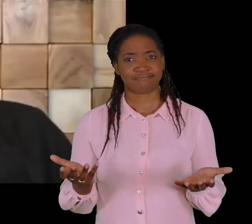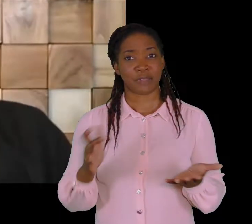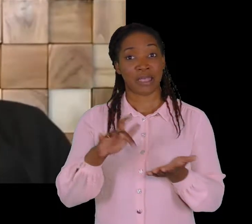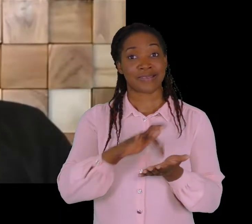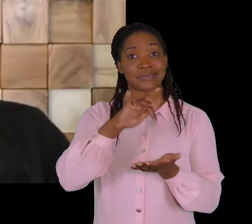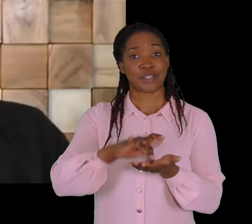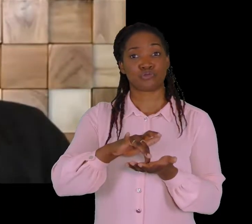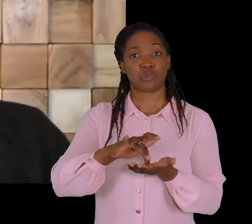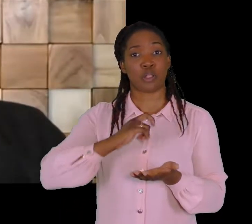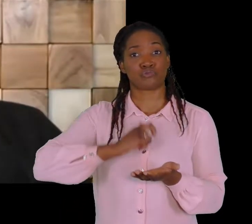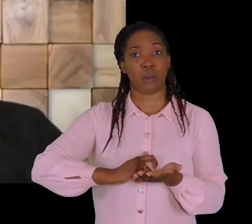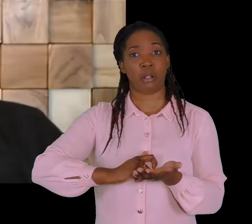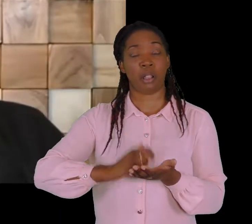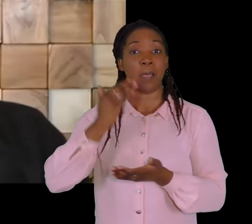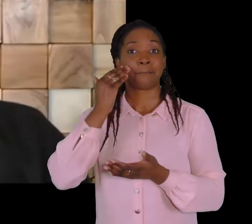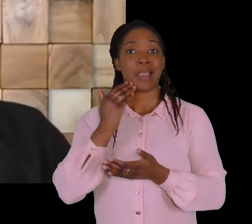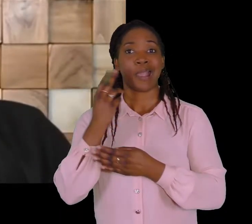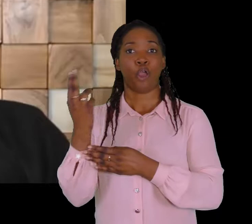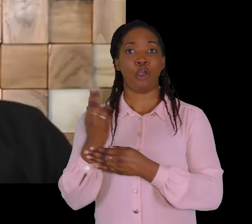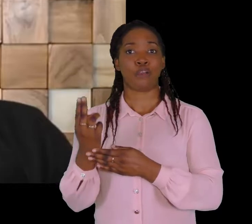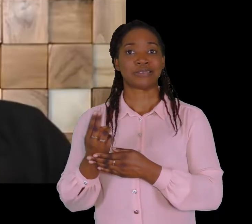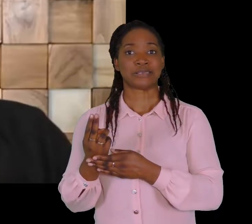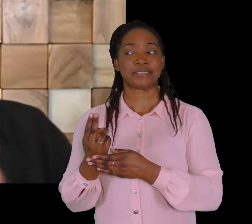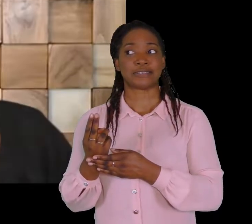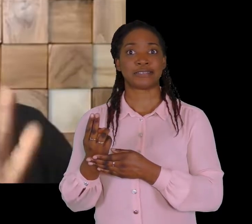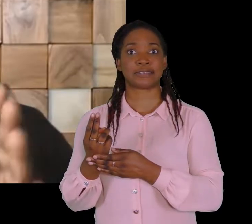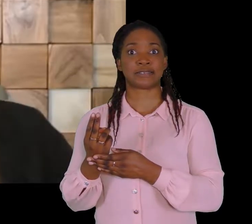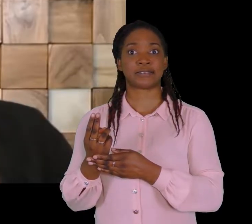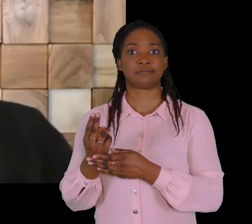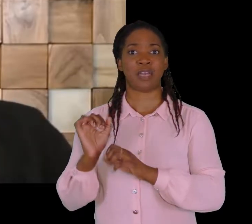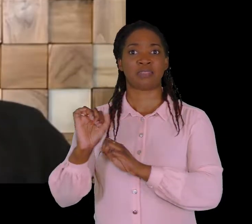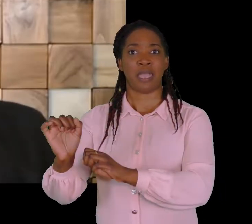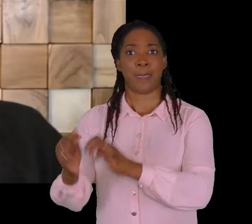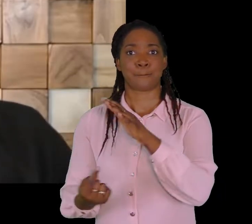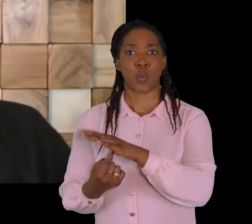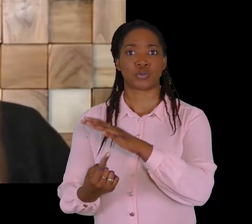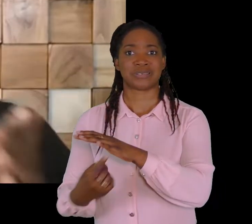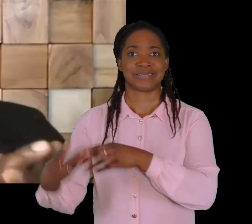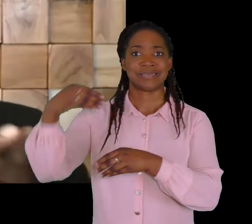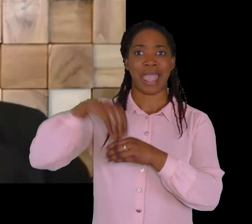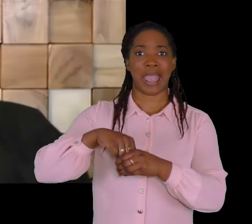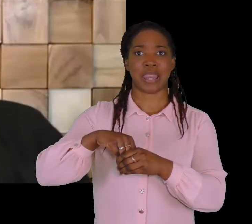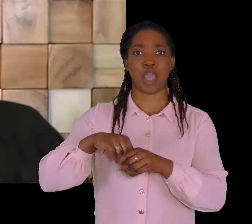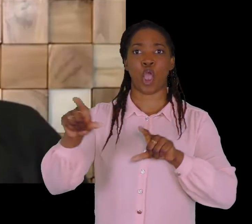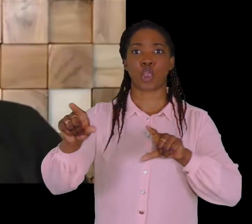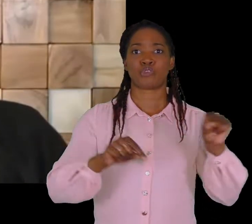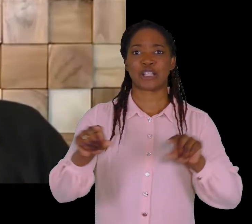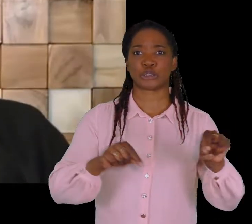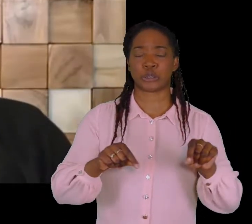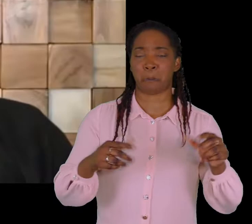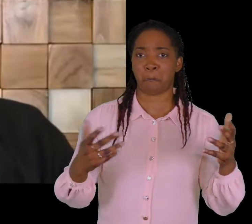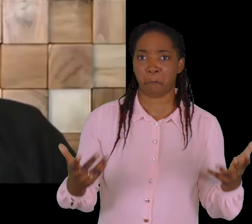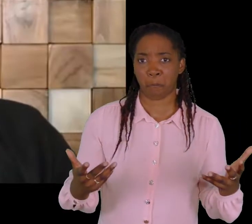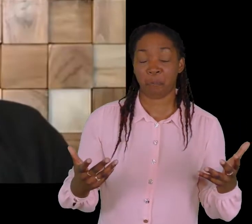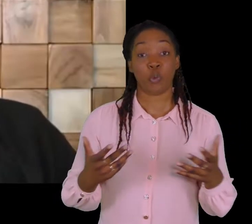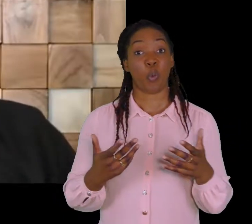it brought up the fact that the central role that Black artists played in curatorial practice generally, and